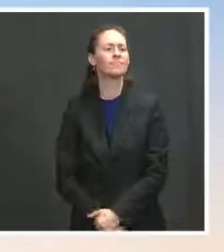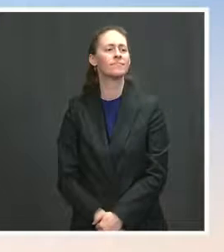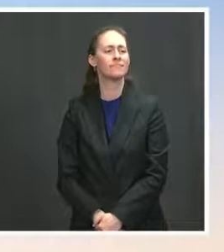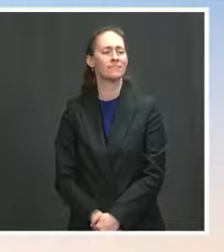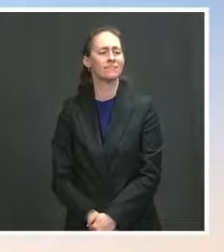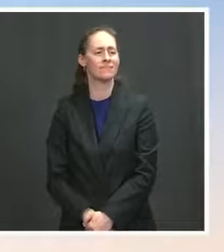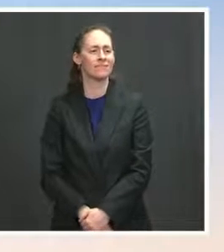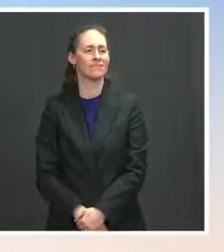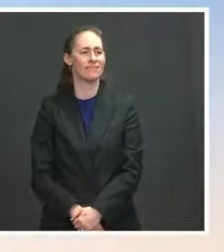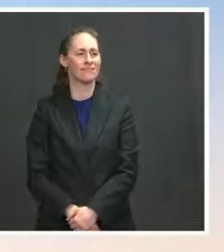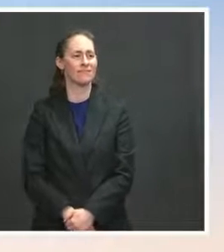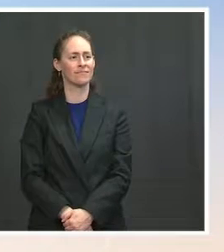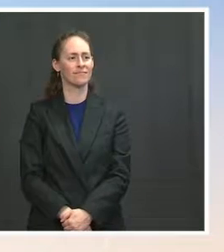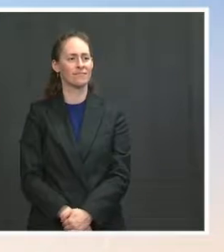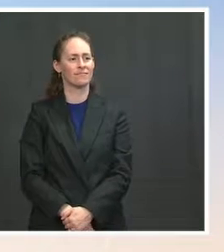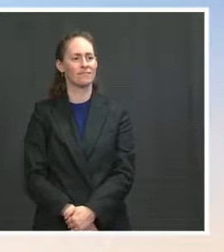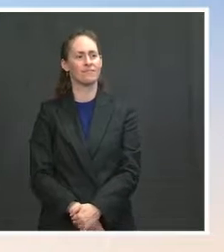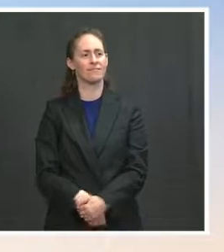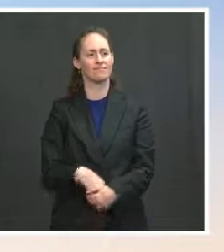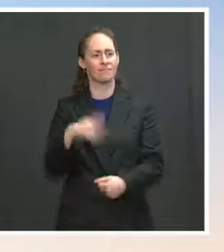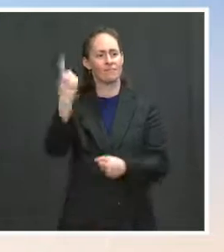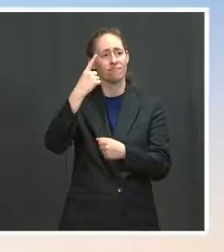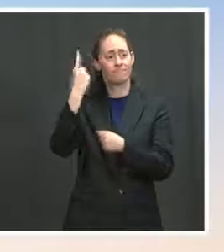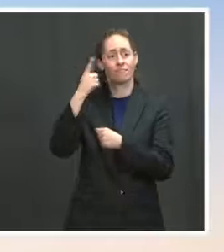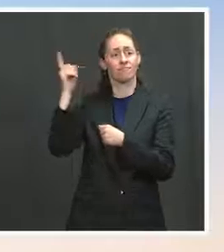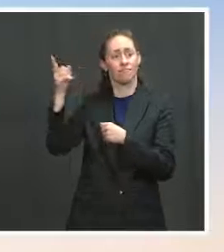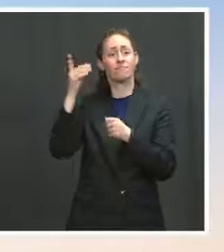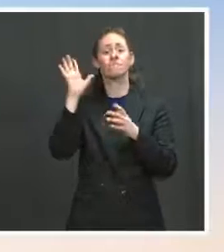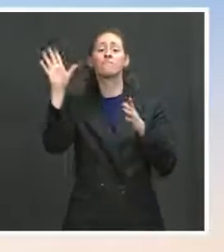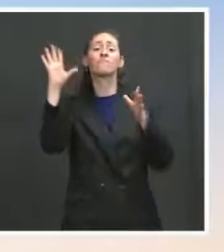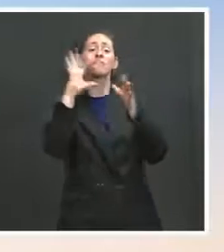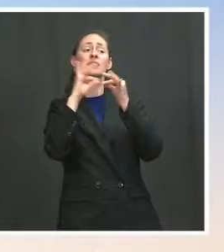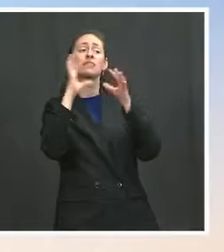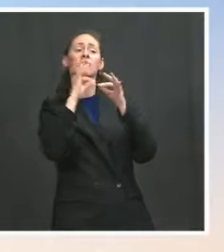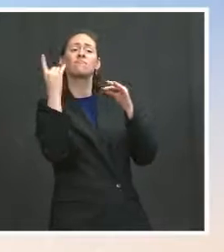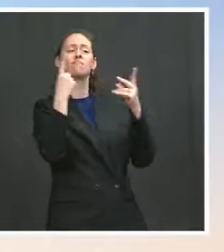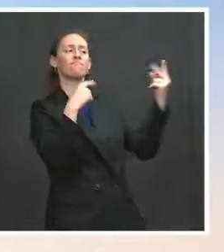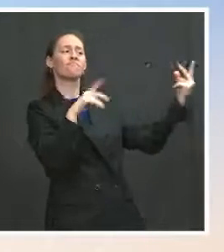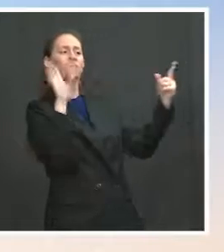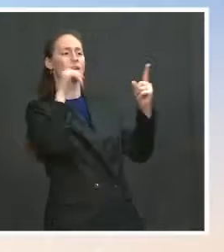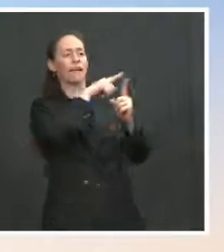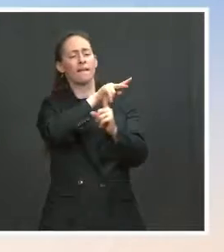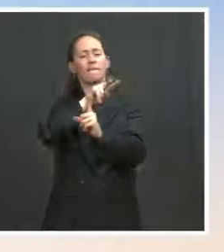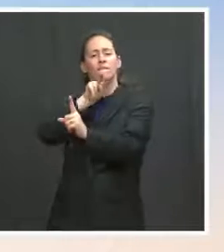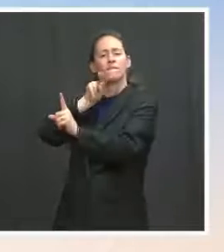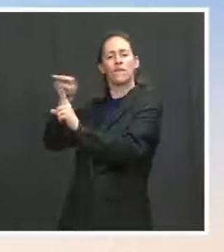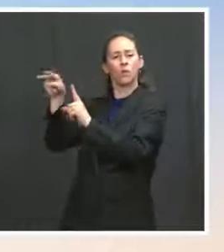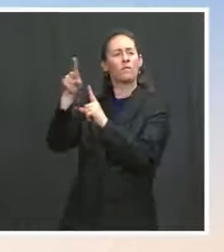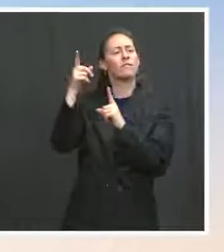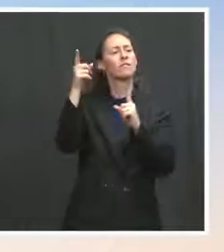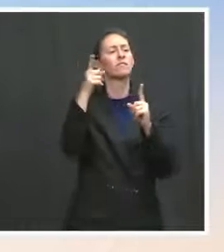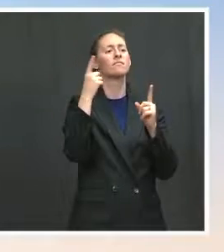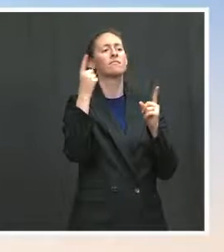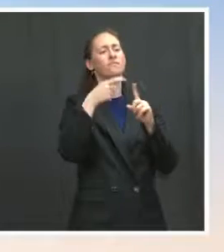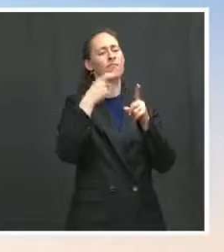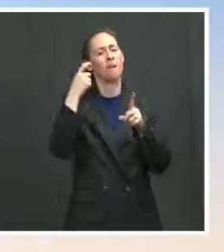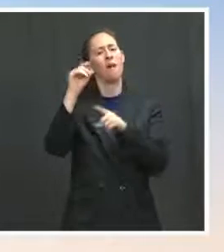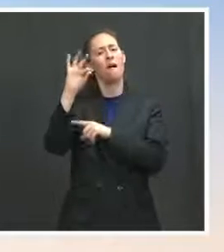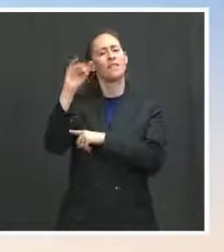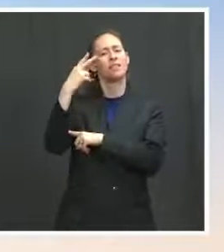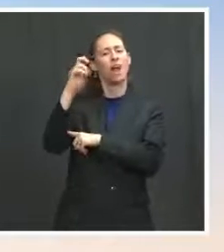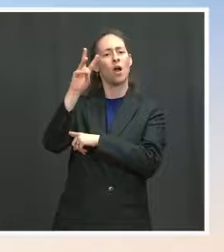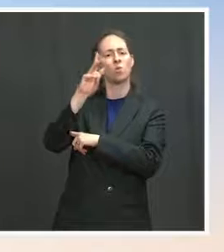the West, not just the US, when he sits down with the Russian leader? Well, I would first say that